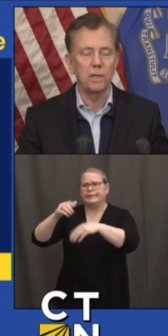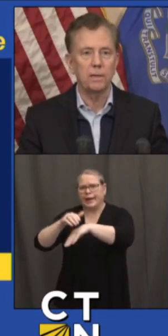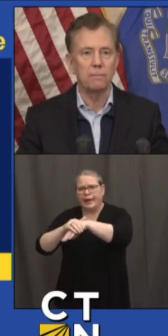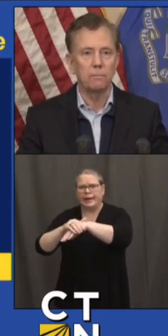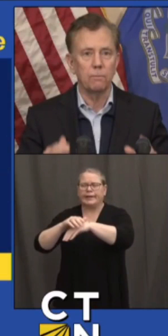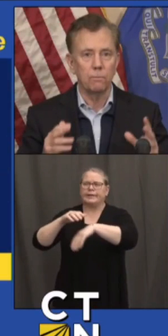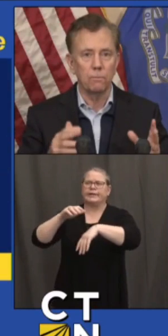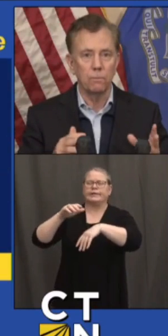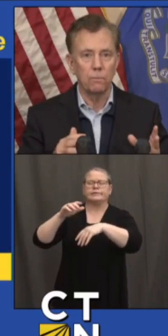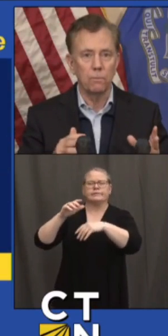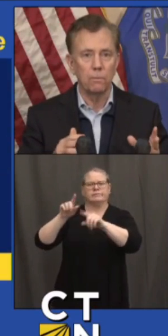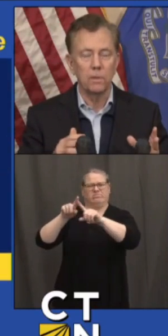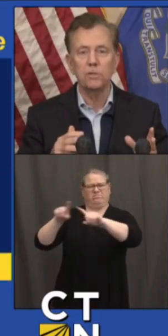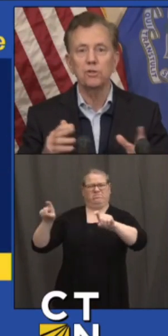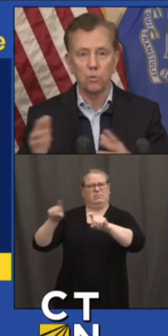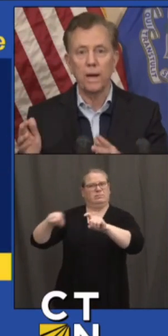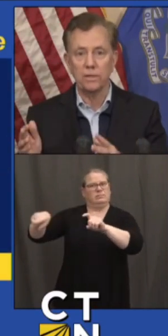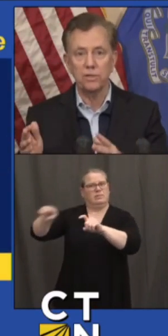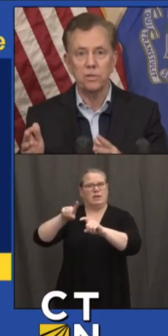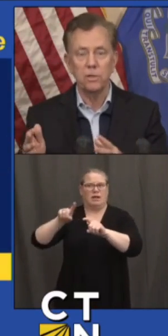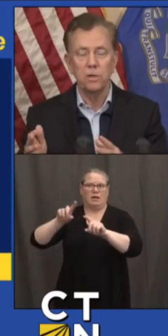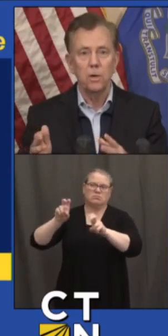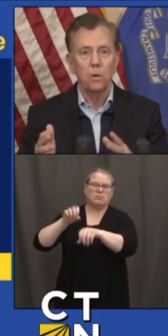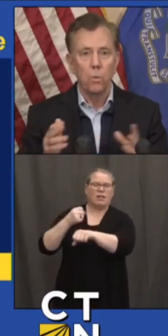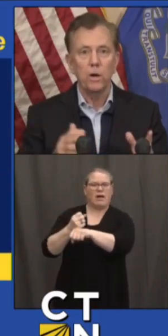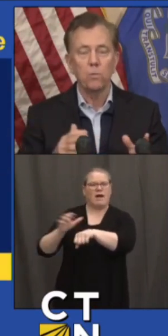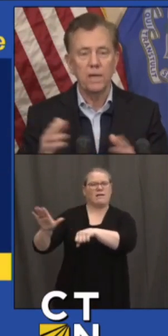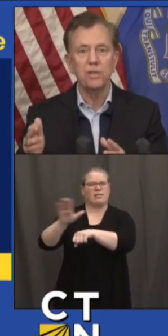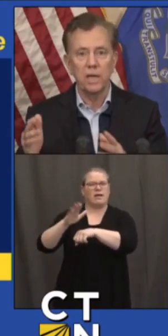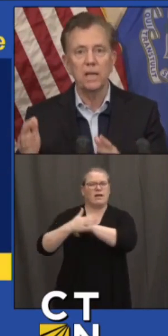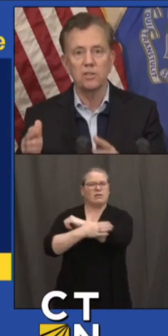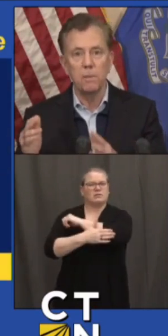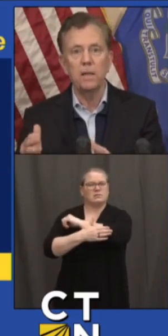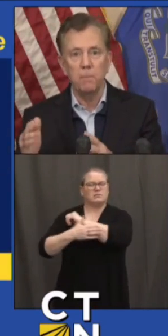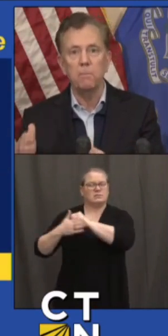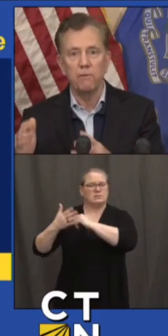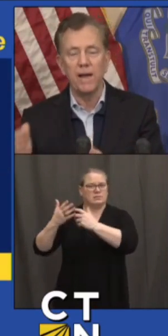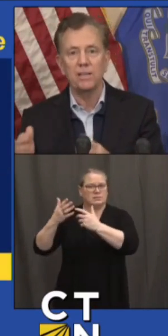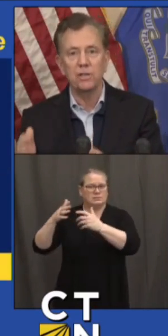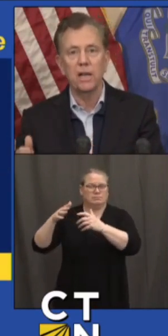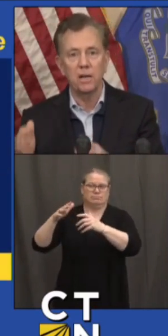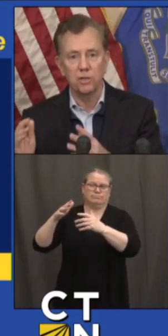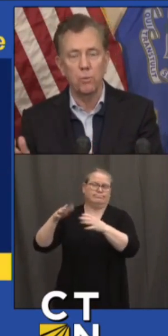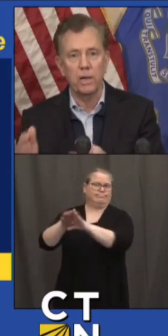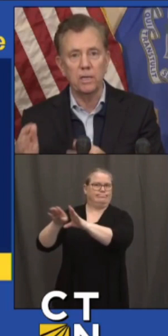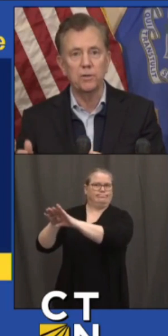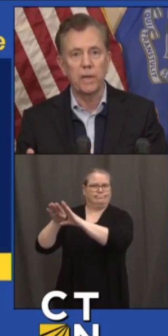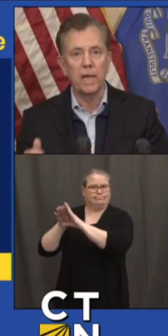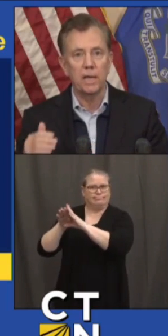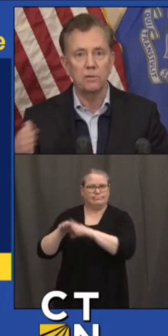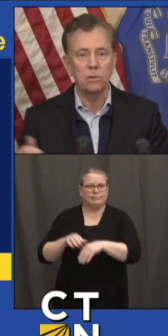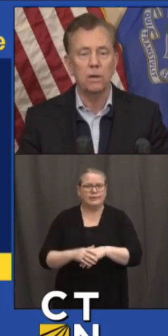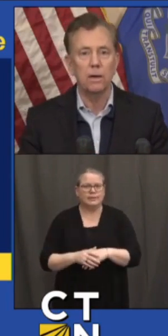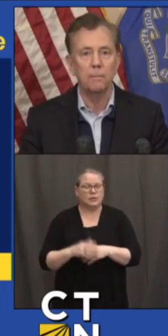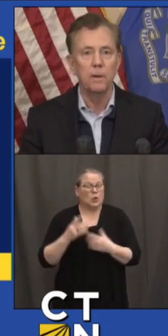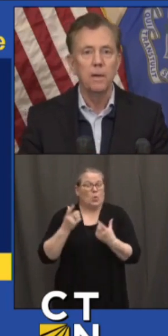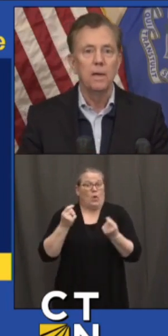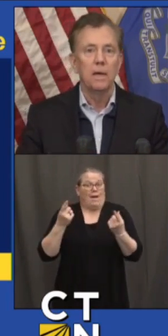you that this is a race. We are racing to get as many people vaccinated as quickly as we